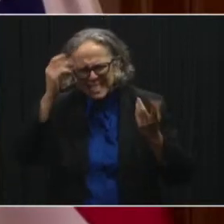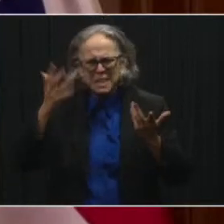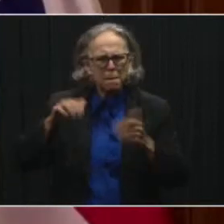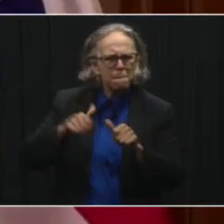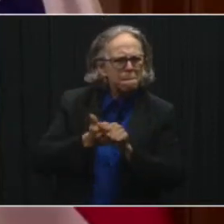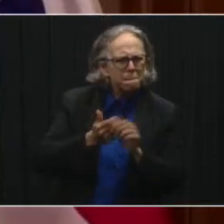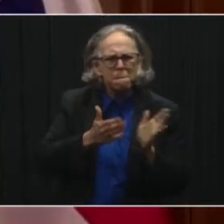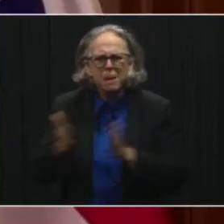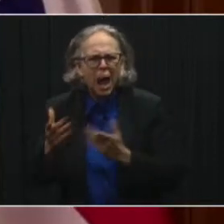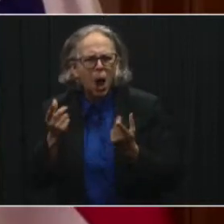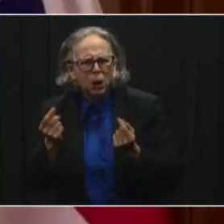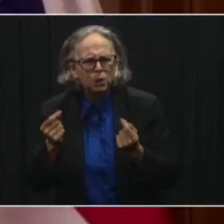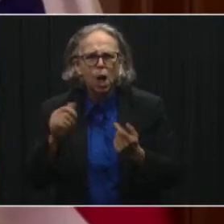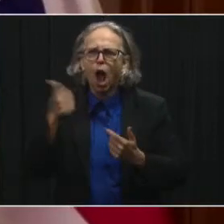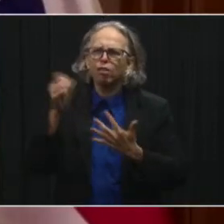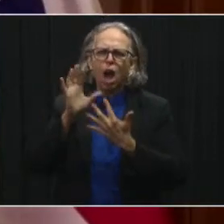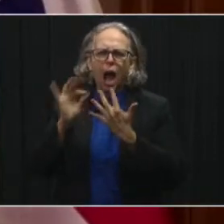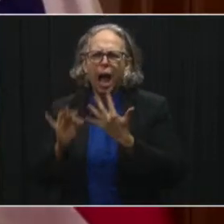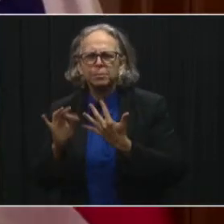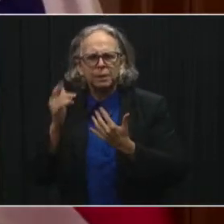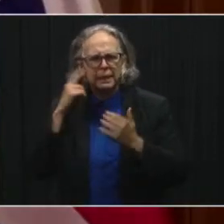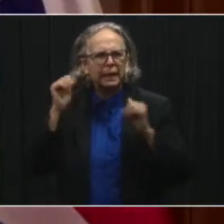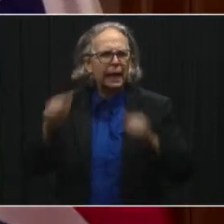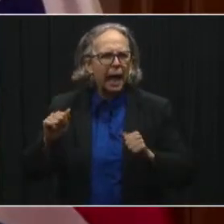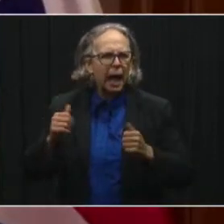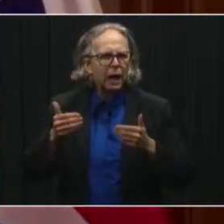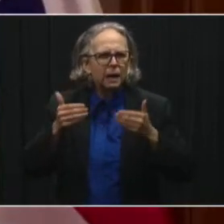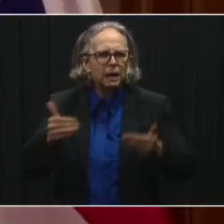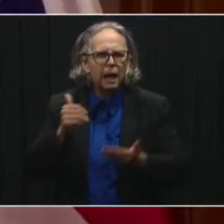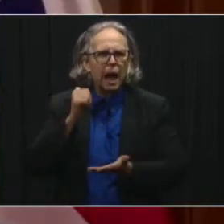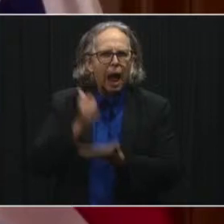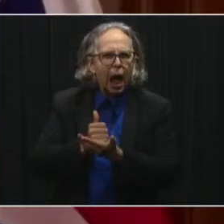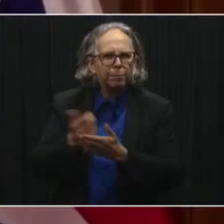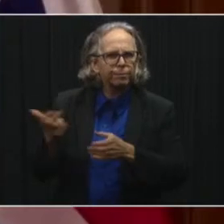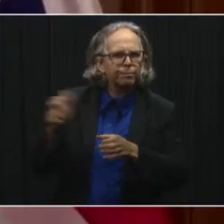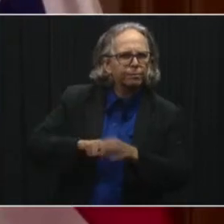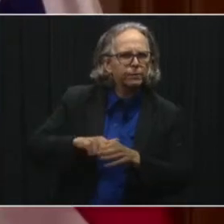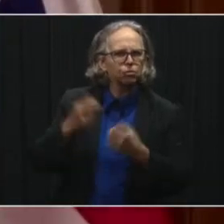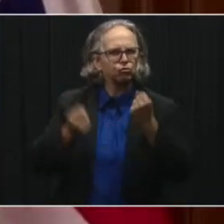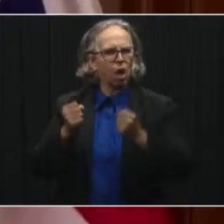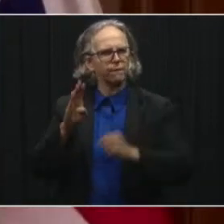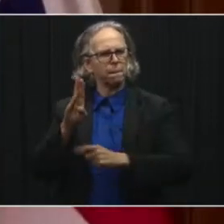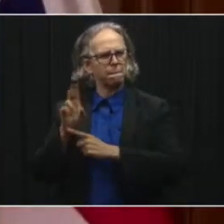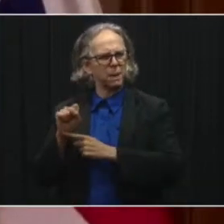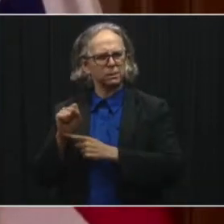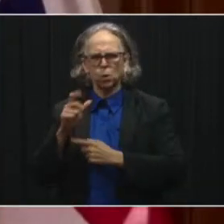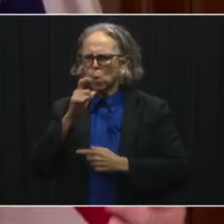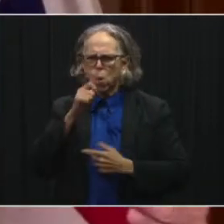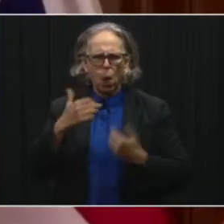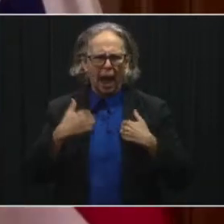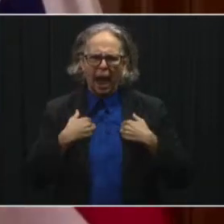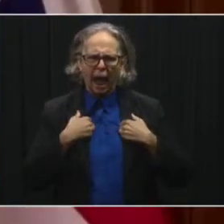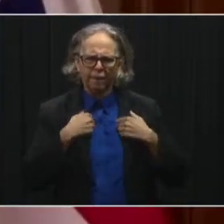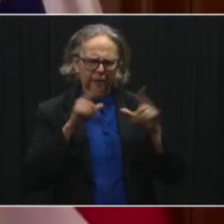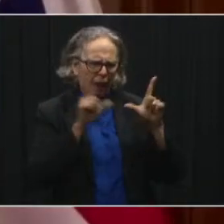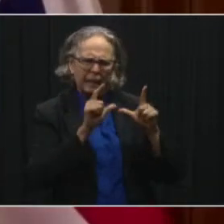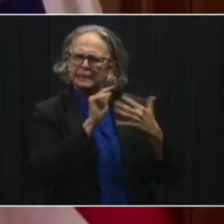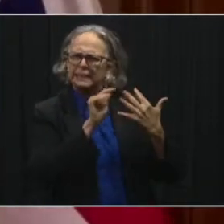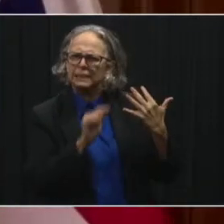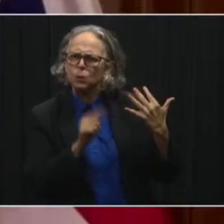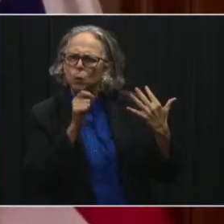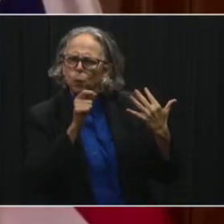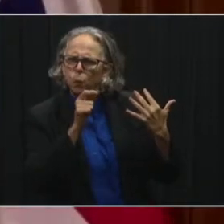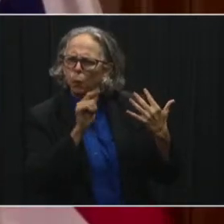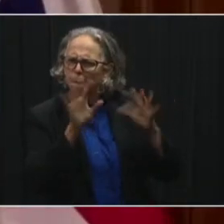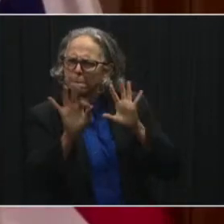else in our communities in the state, has the legal ability to drive a bus and